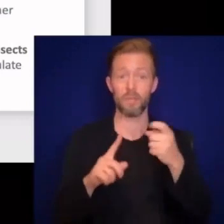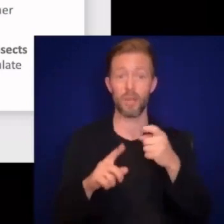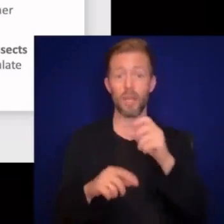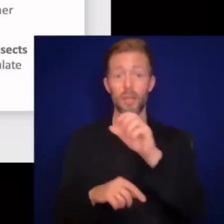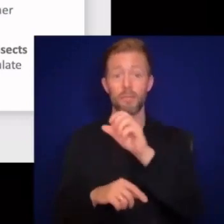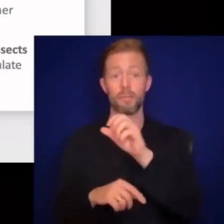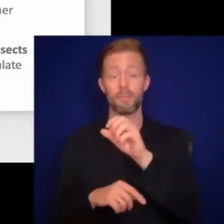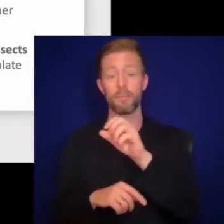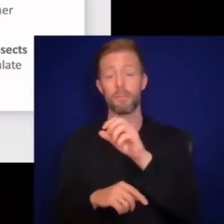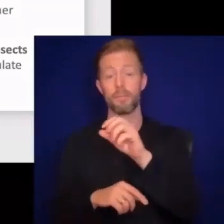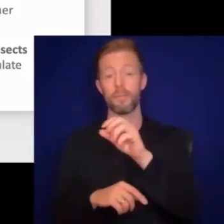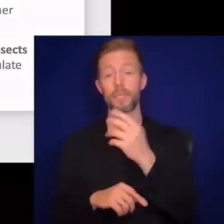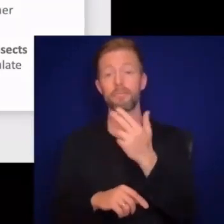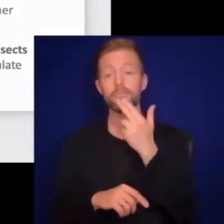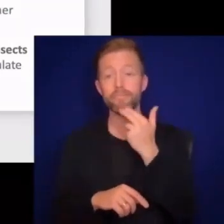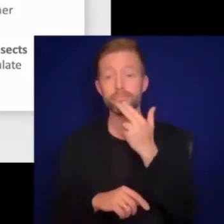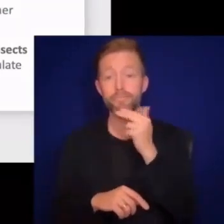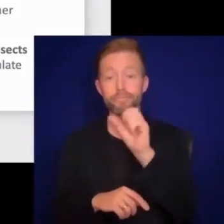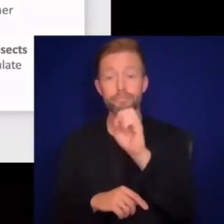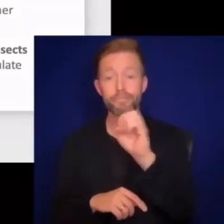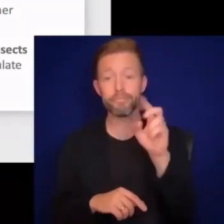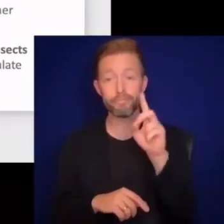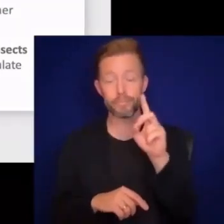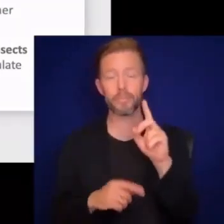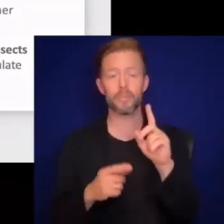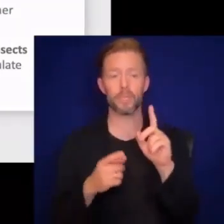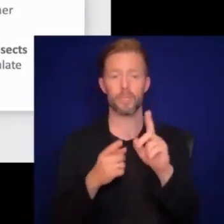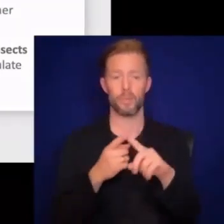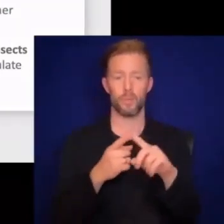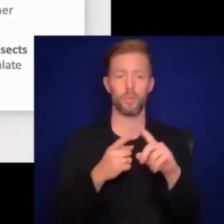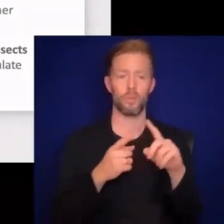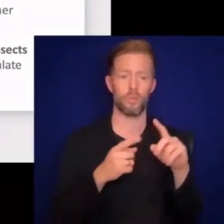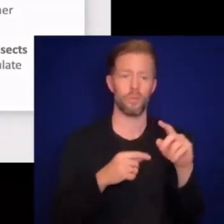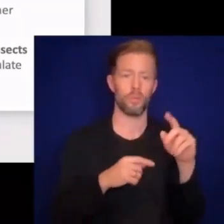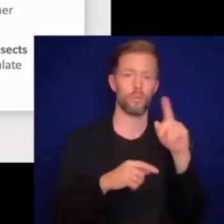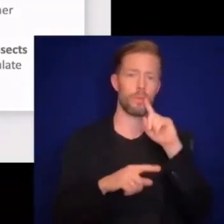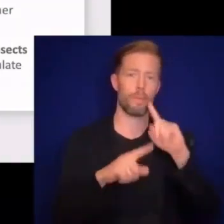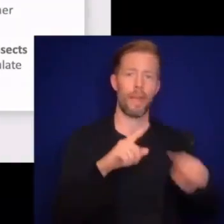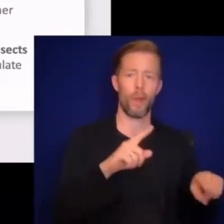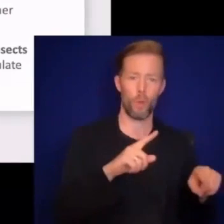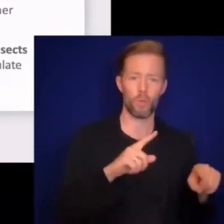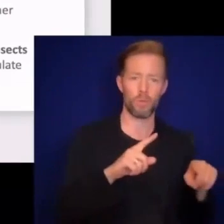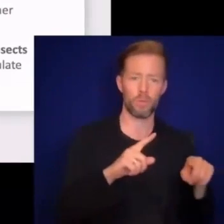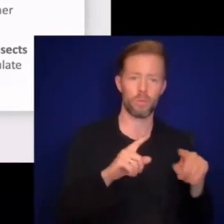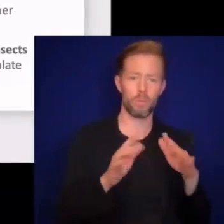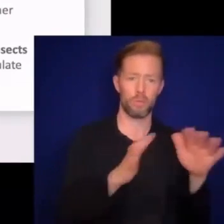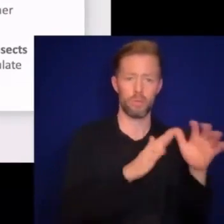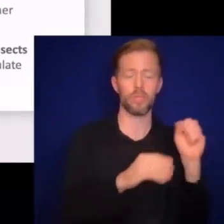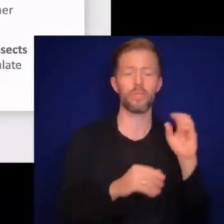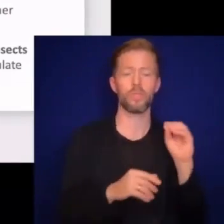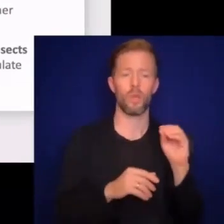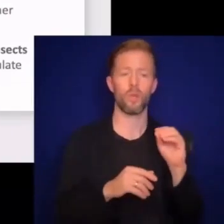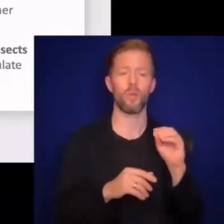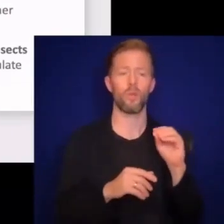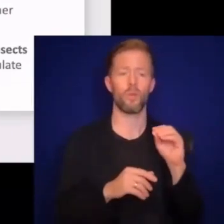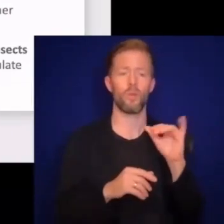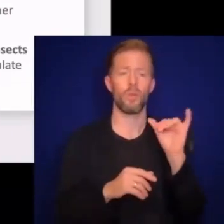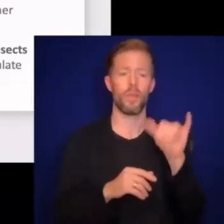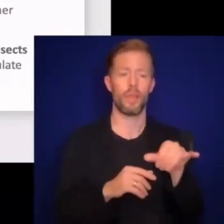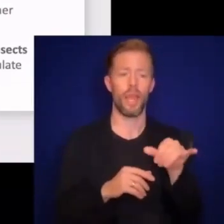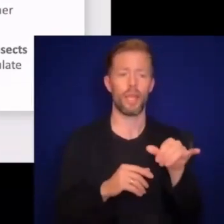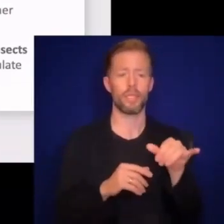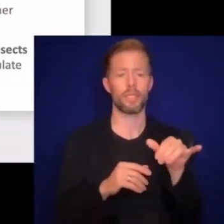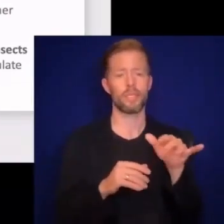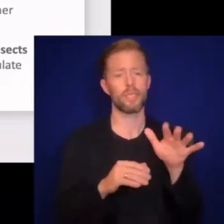from a seed to a small seedling, and later to plants and fruits, tomatoes, etc. So it